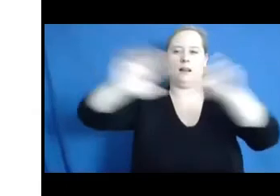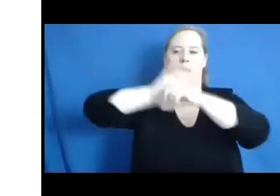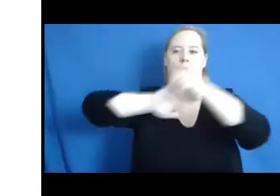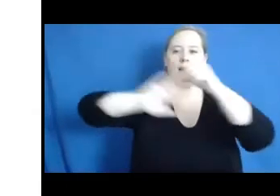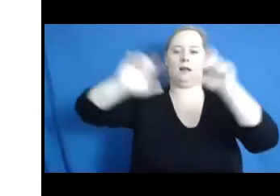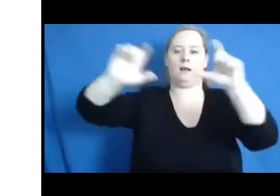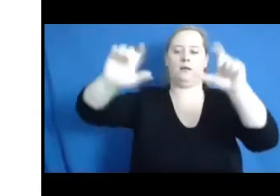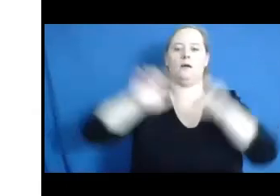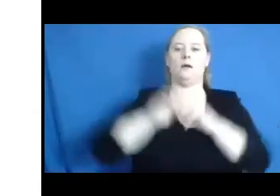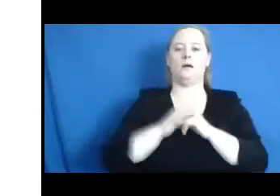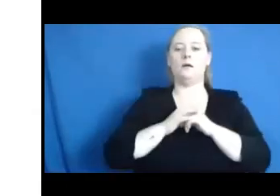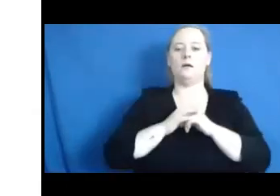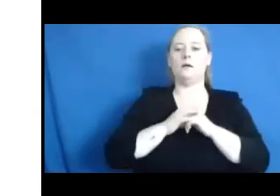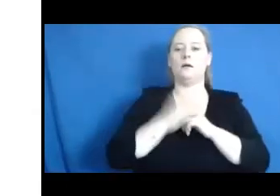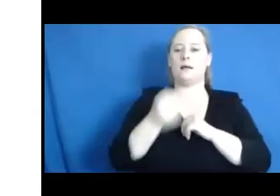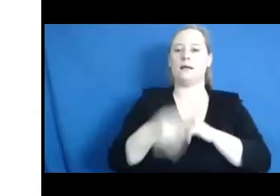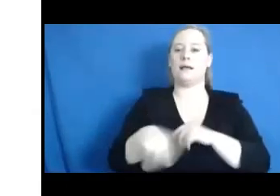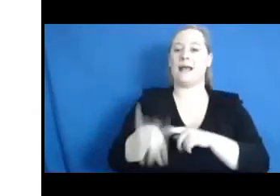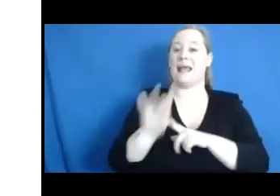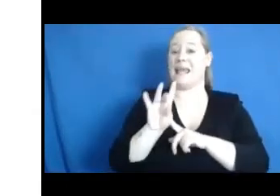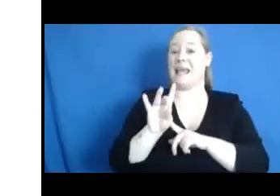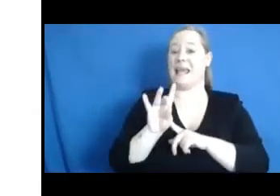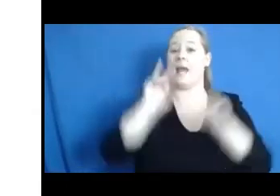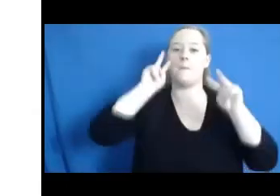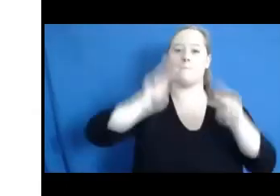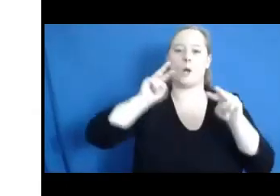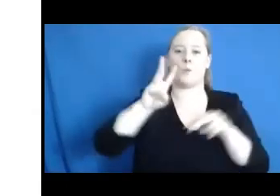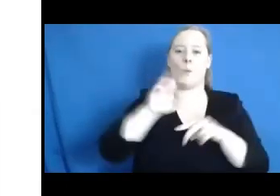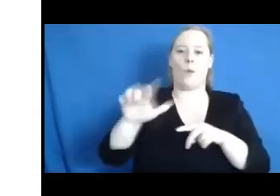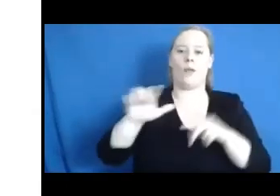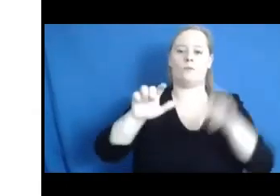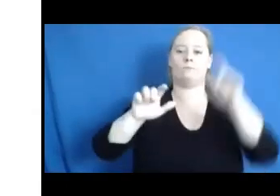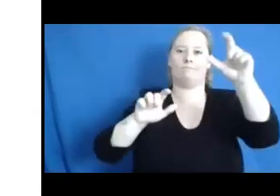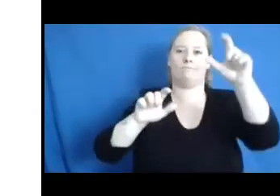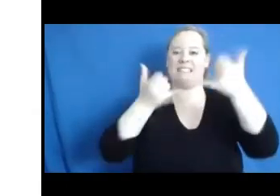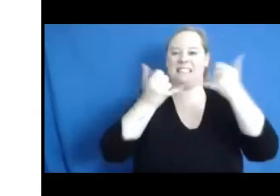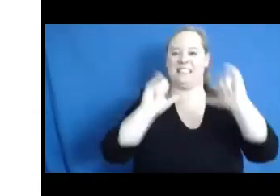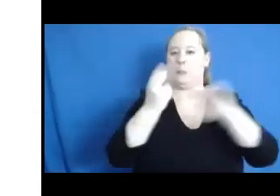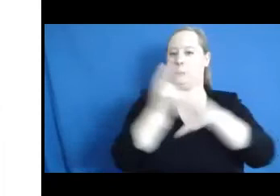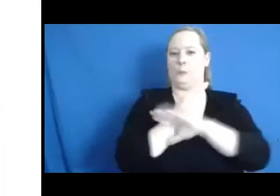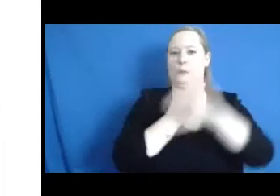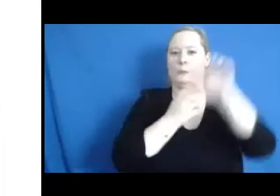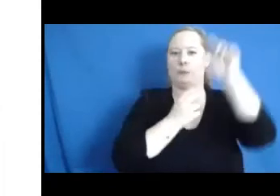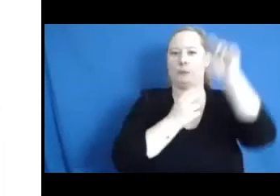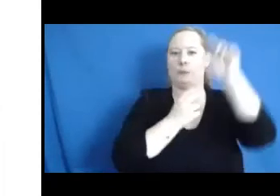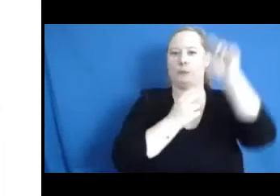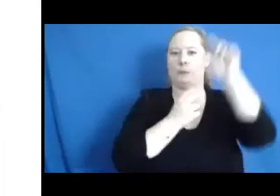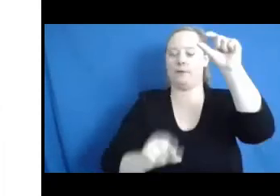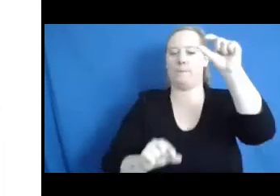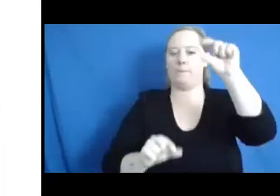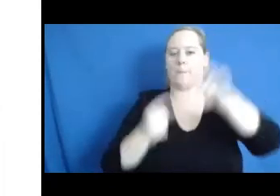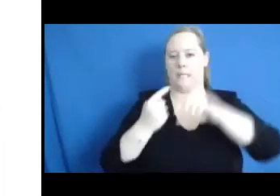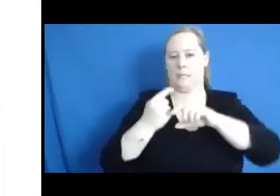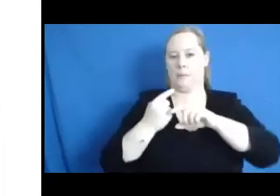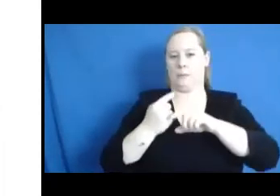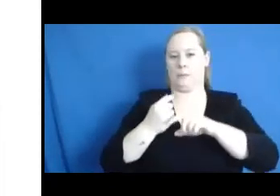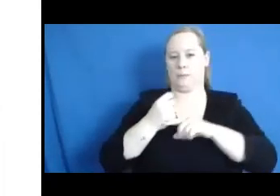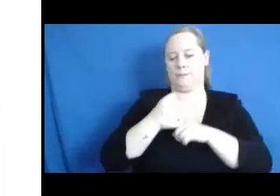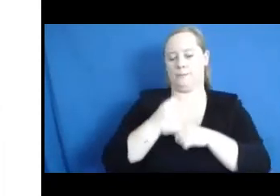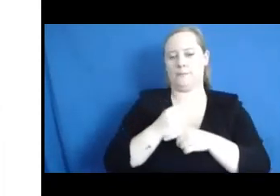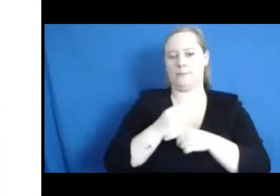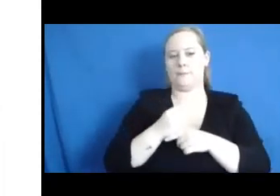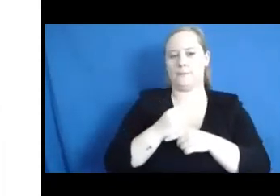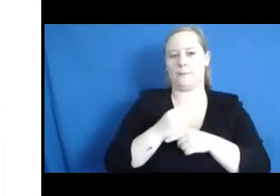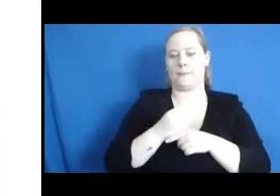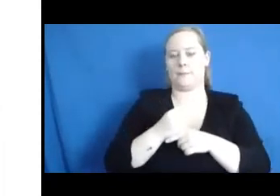see 8 monitoring wells that are still being used to monitor for regular monitoring at the site. And I do